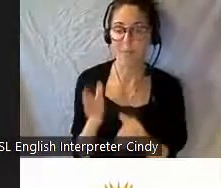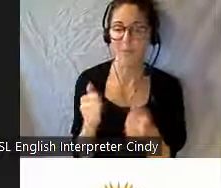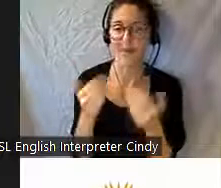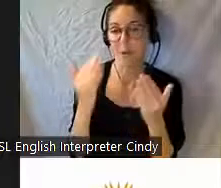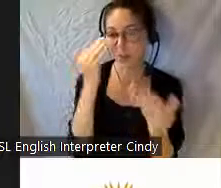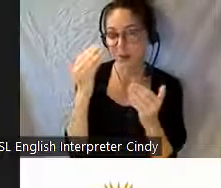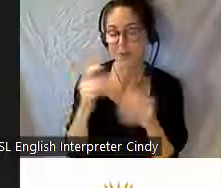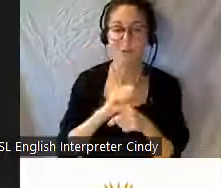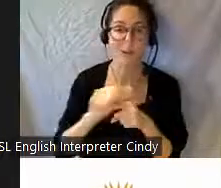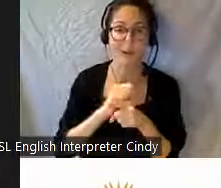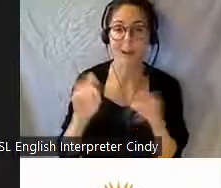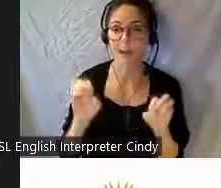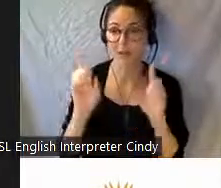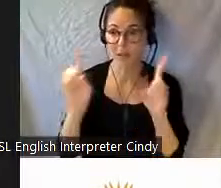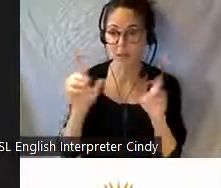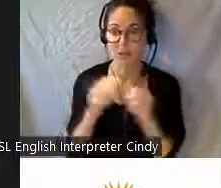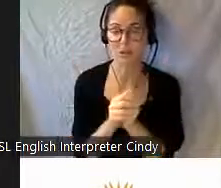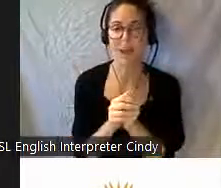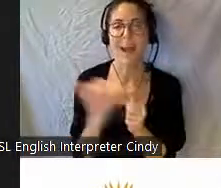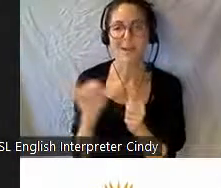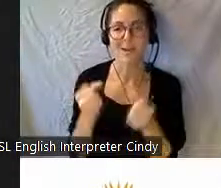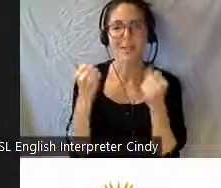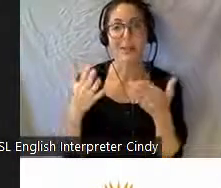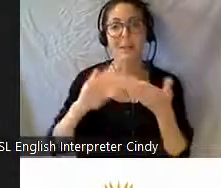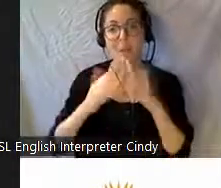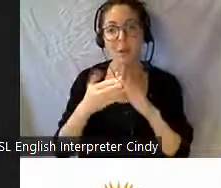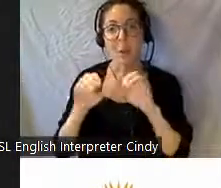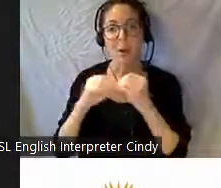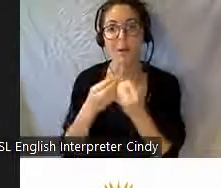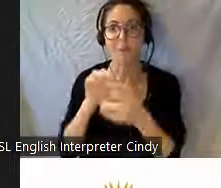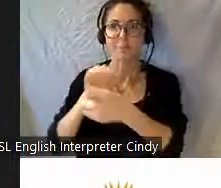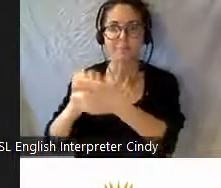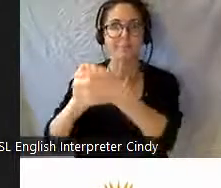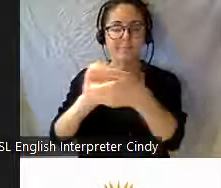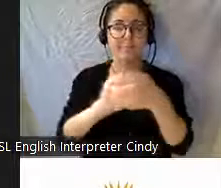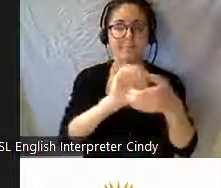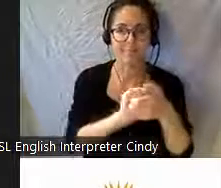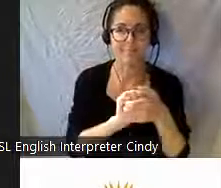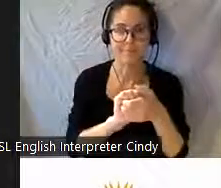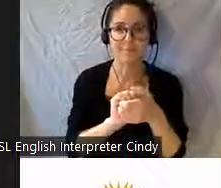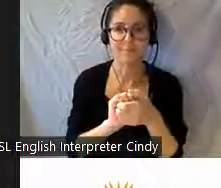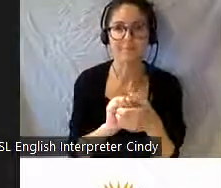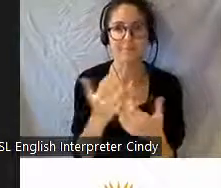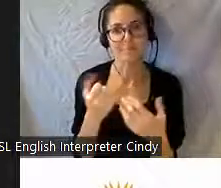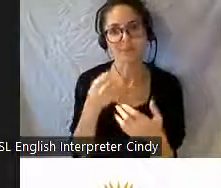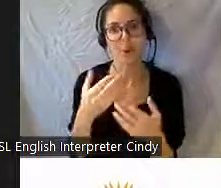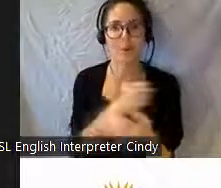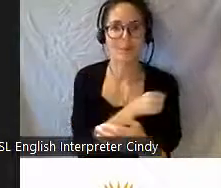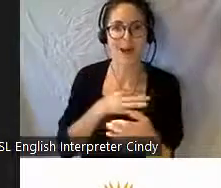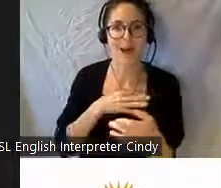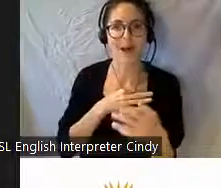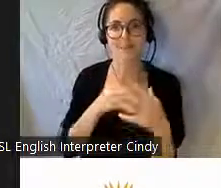and training, and working with many community organizations to increase our capacity and outreach